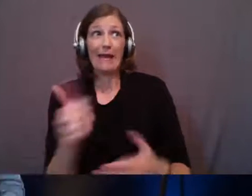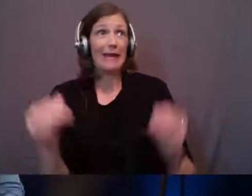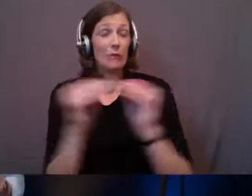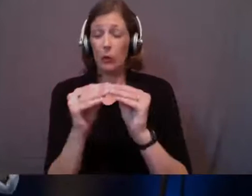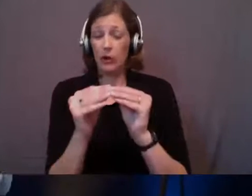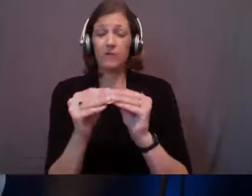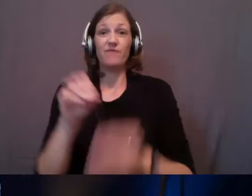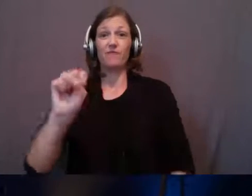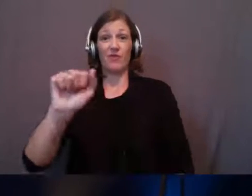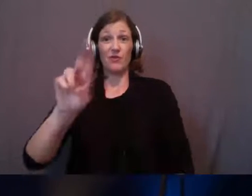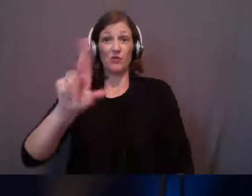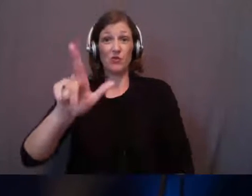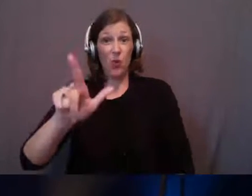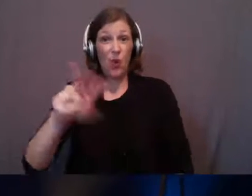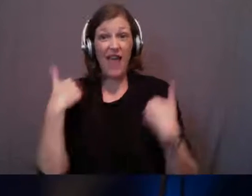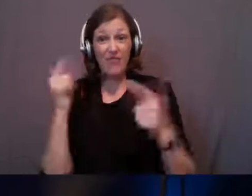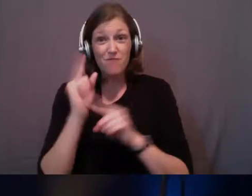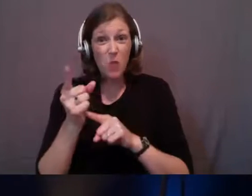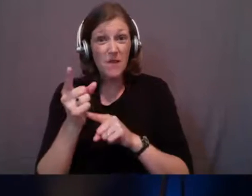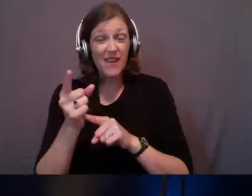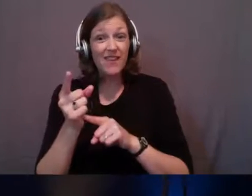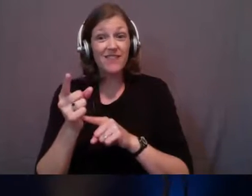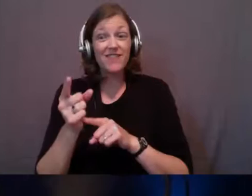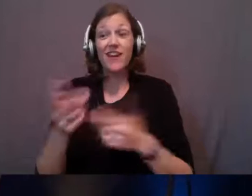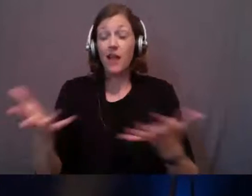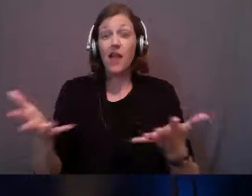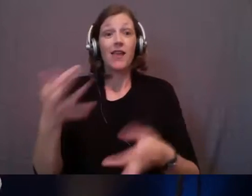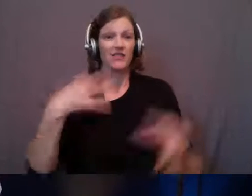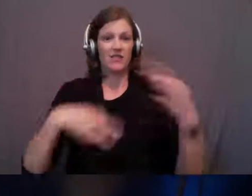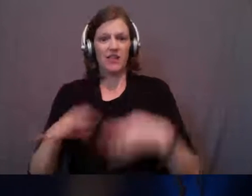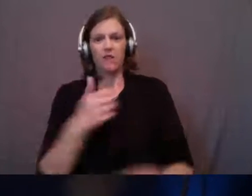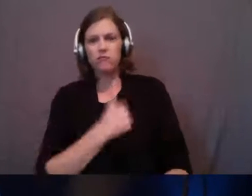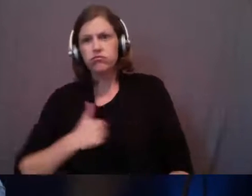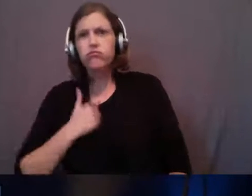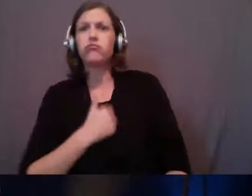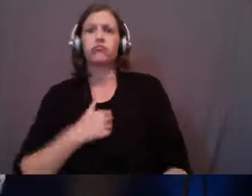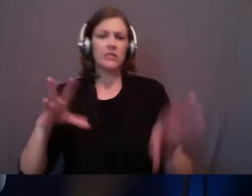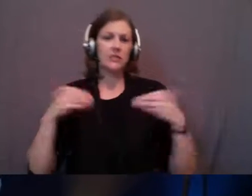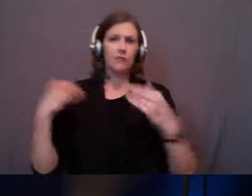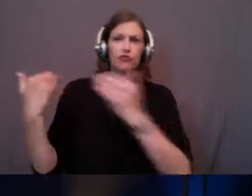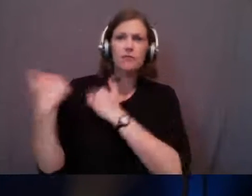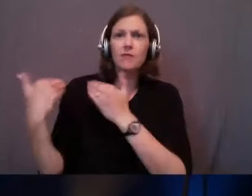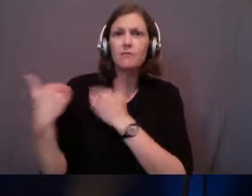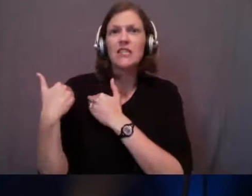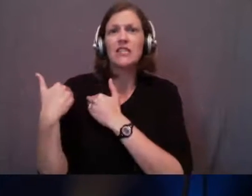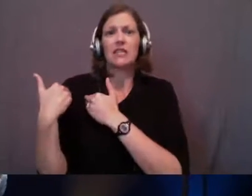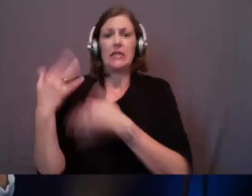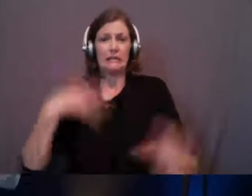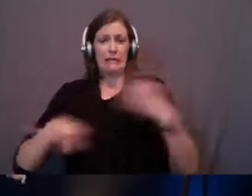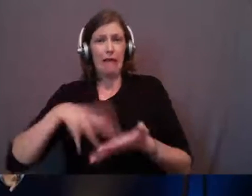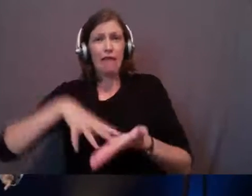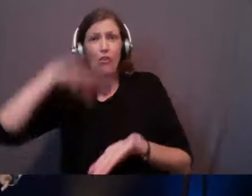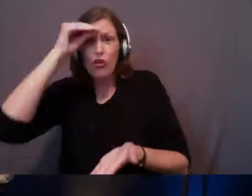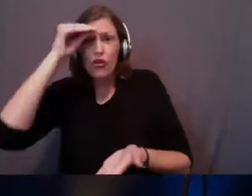the moment where he's being called out, and instead of repenting, instead of taking personal responsibility, instead of learning from his mistakes, instead